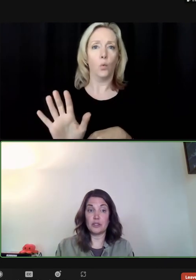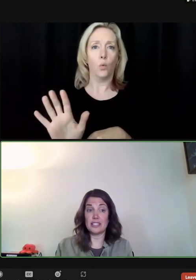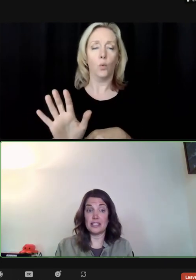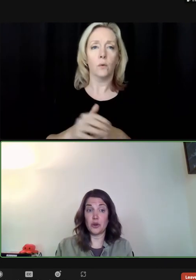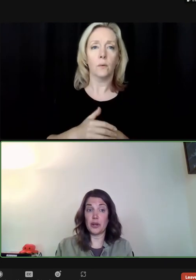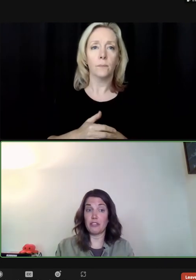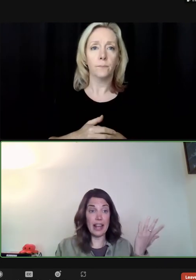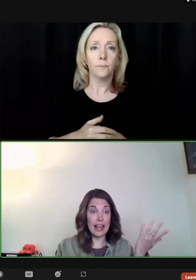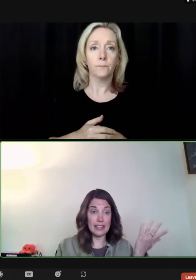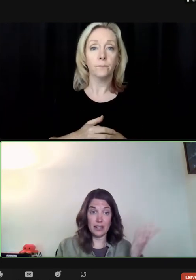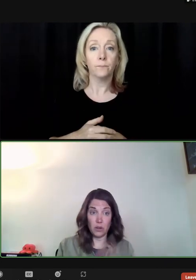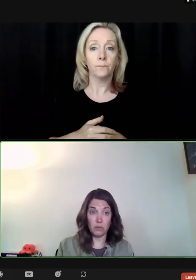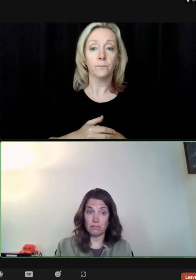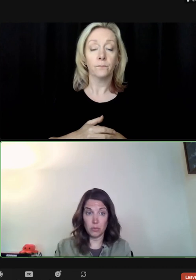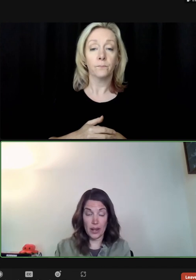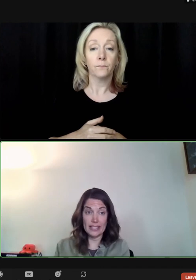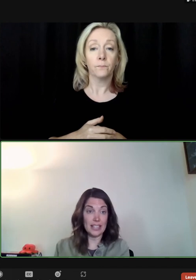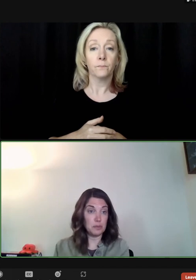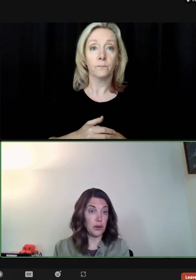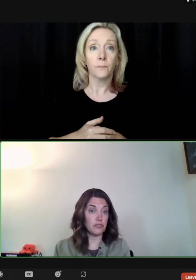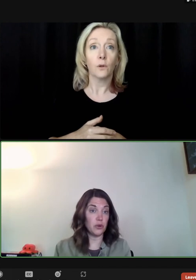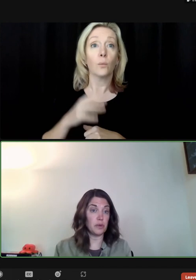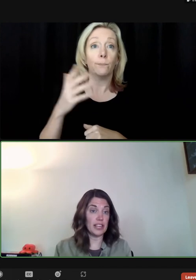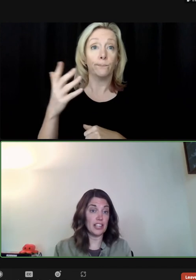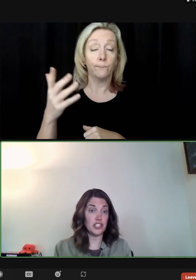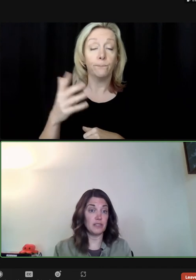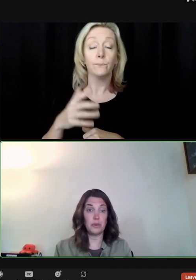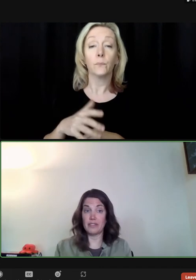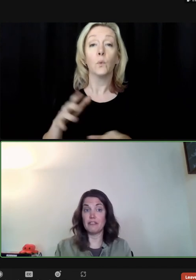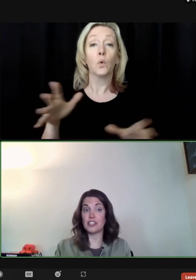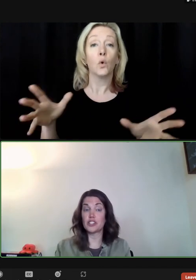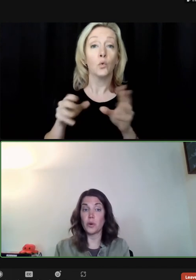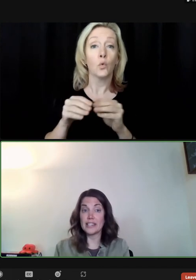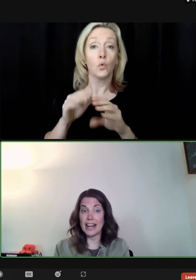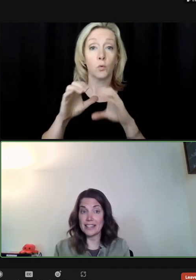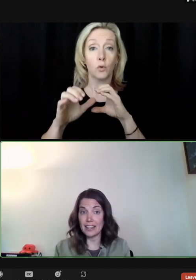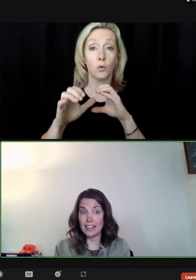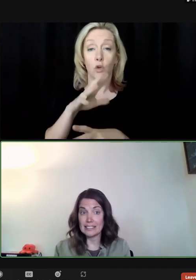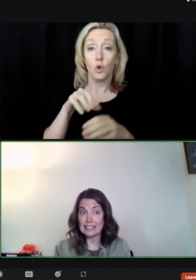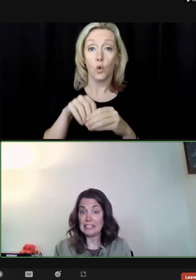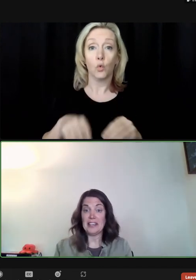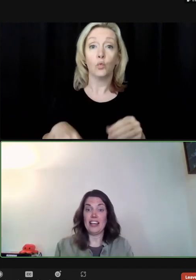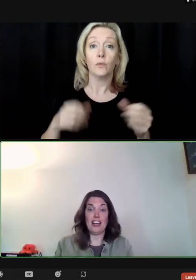But it includes, so in ASL wise, as part of total communication, we've got visual